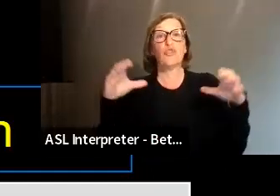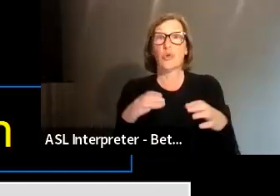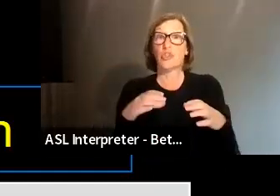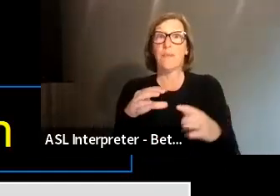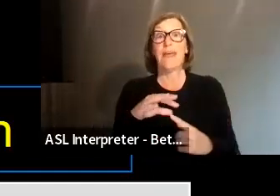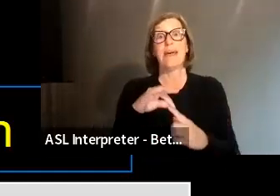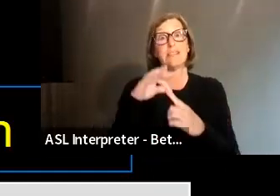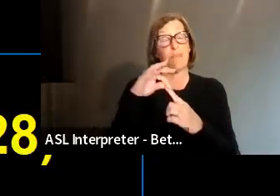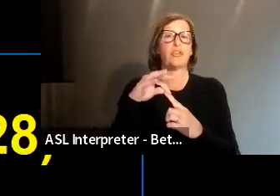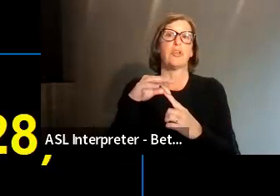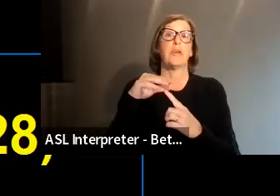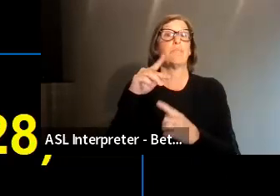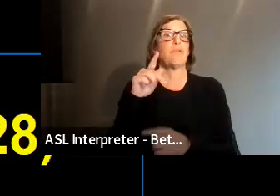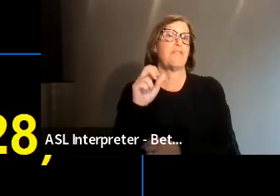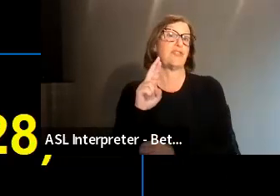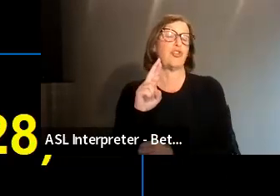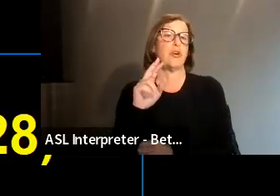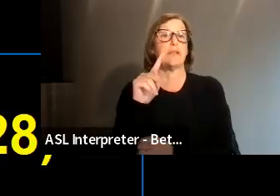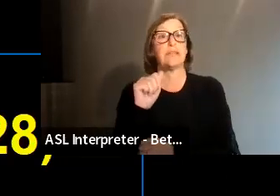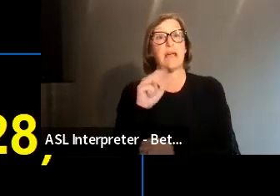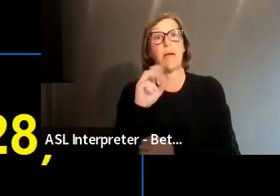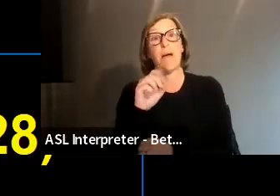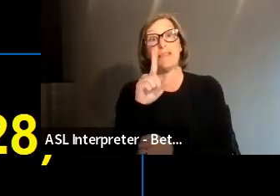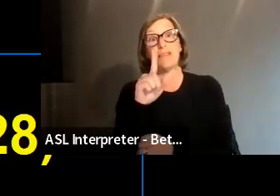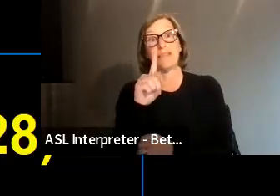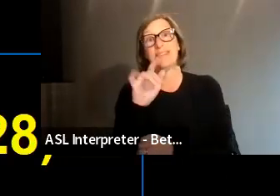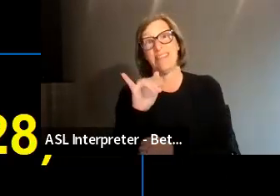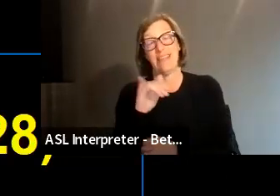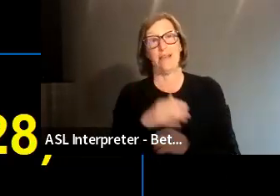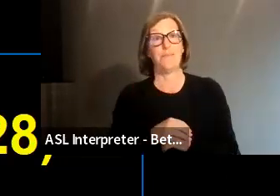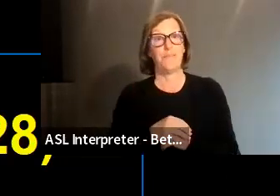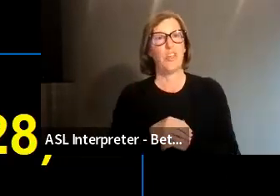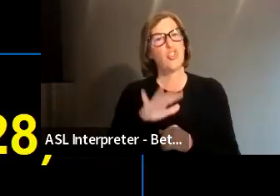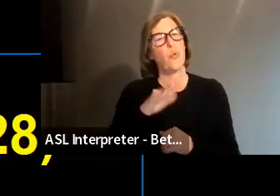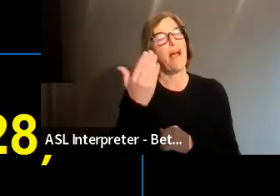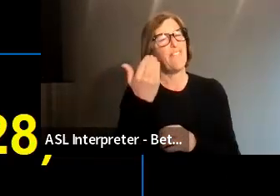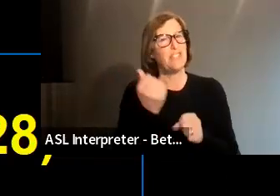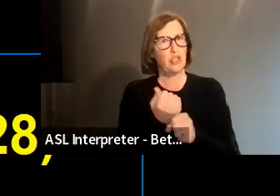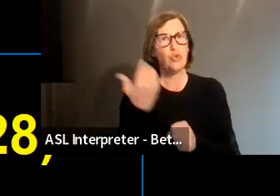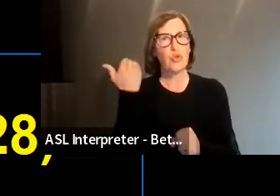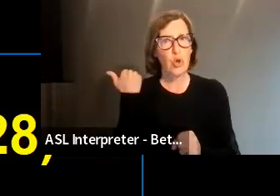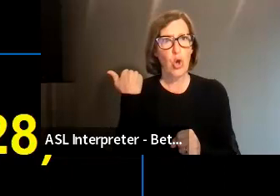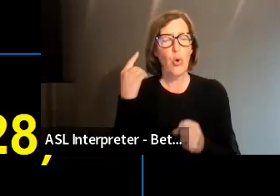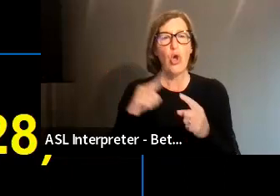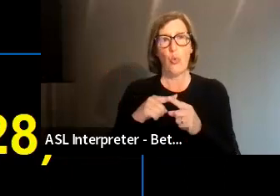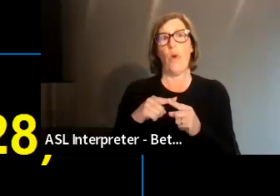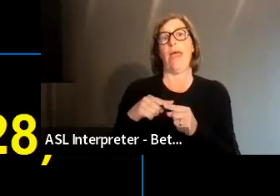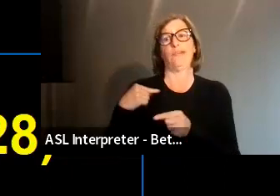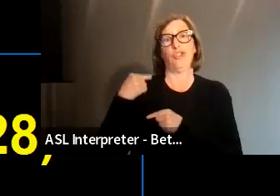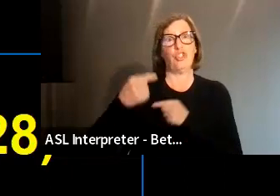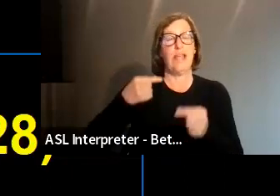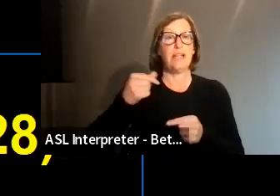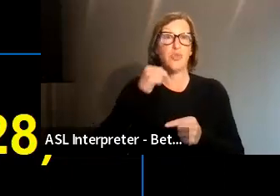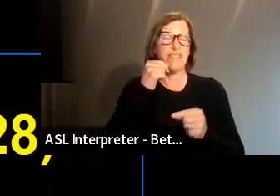Professor Tamar Ben-Yosef. So if I go about 15 years ago, when genetics was not as